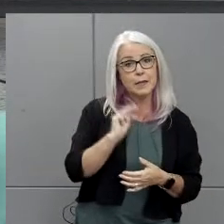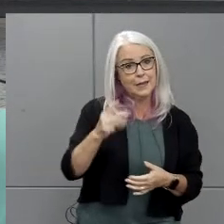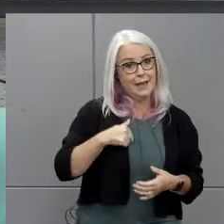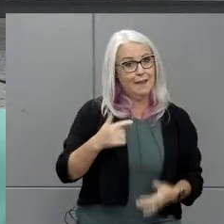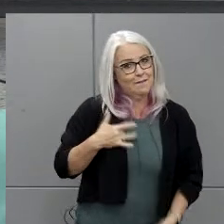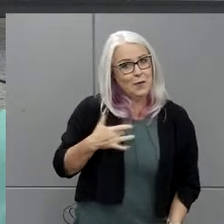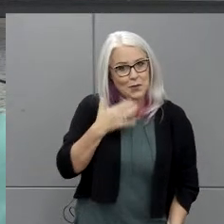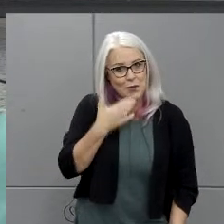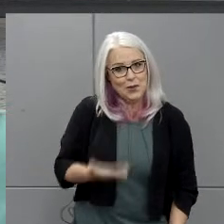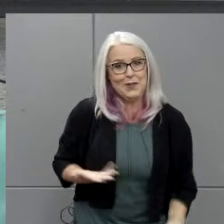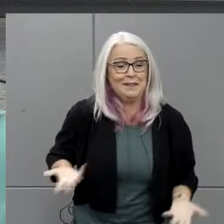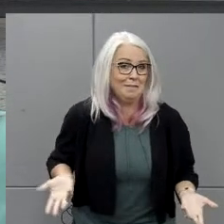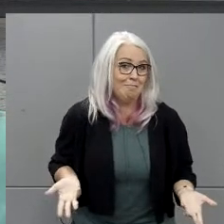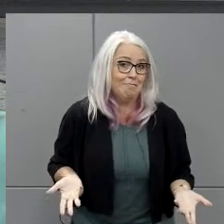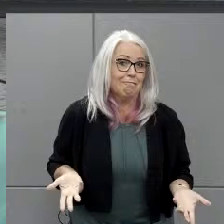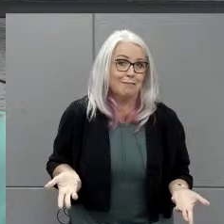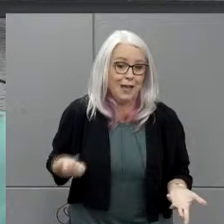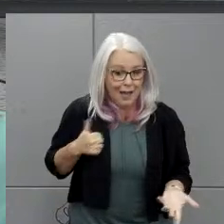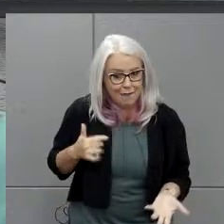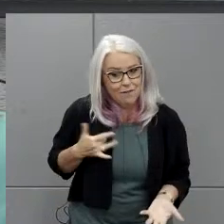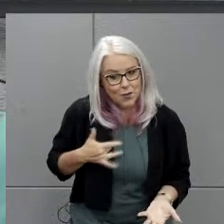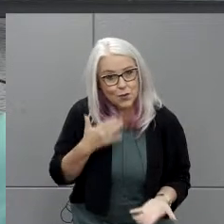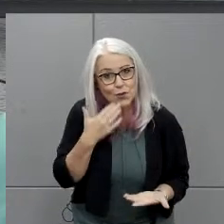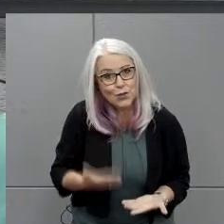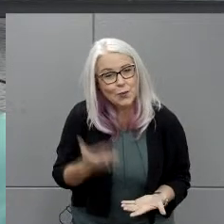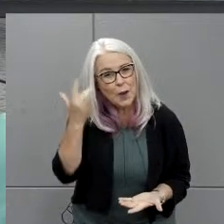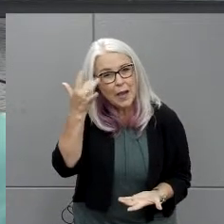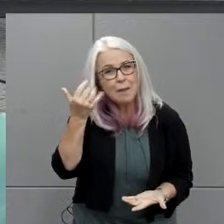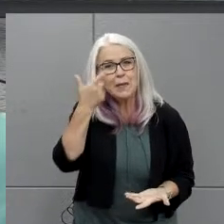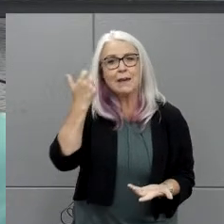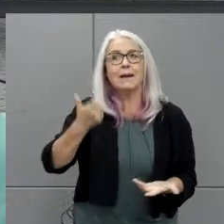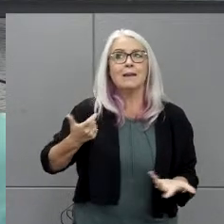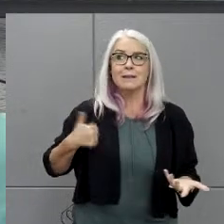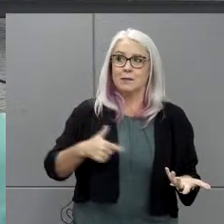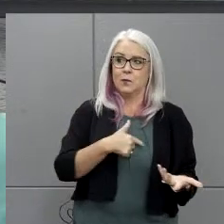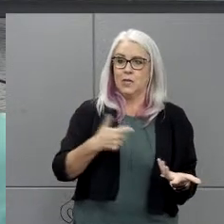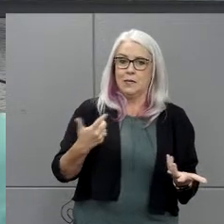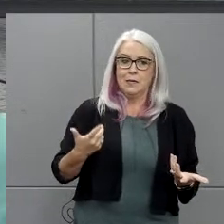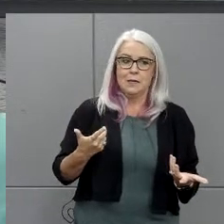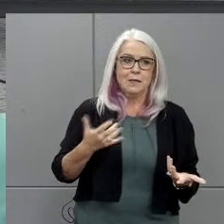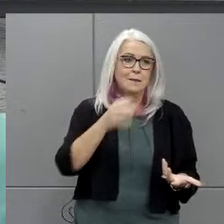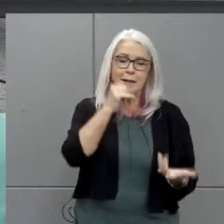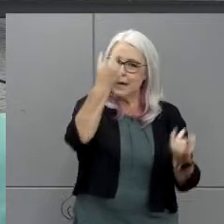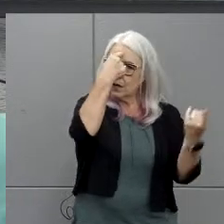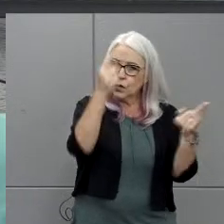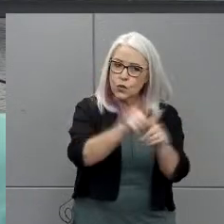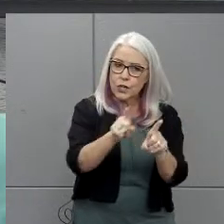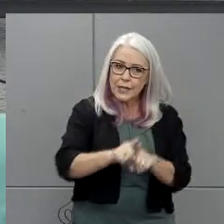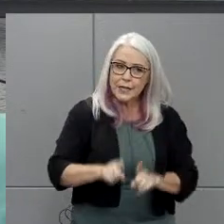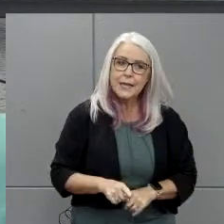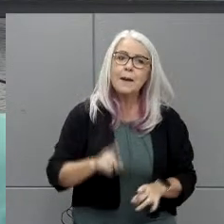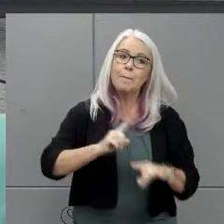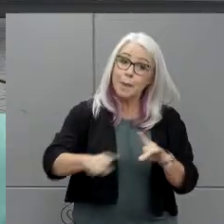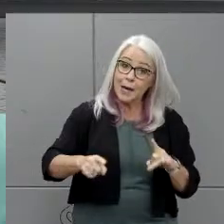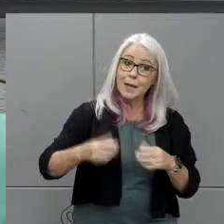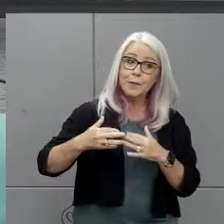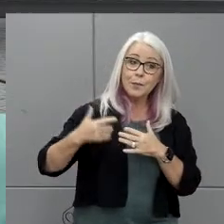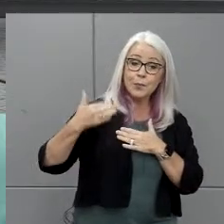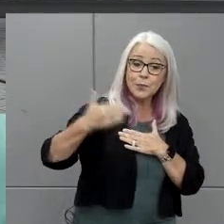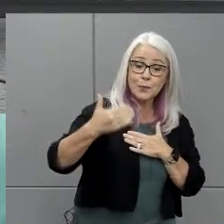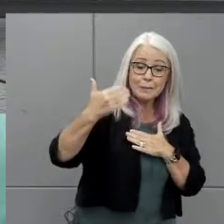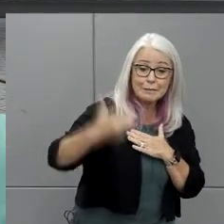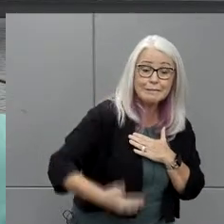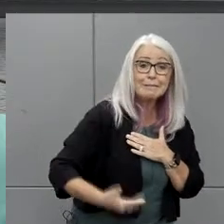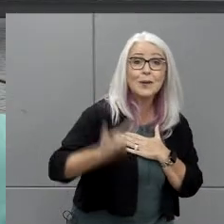good. I felt really good because there were some things that we did not agree upon, but guess what? At the end of the day, we